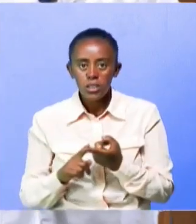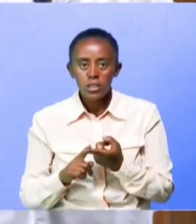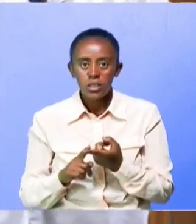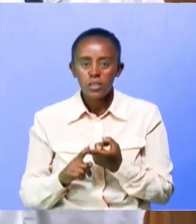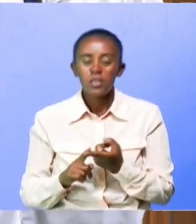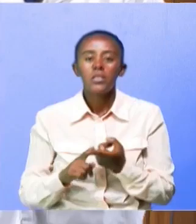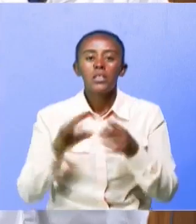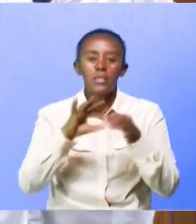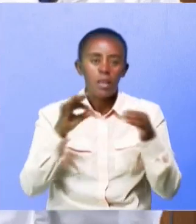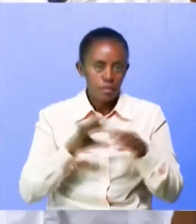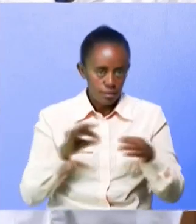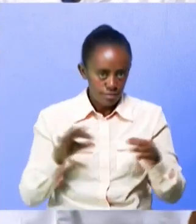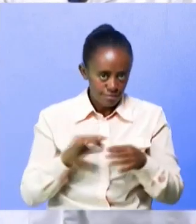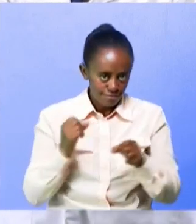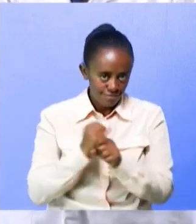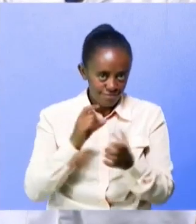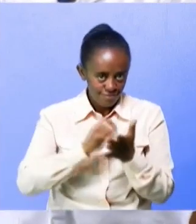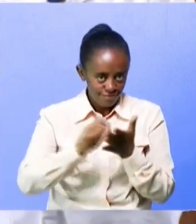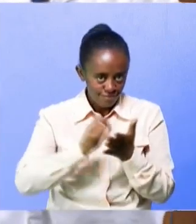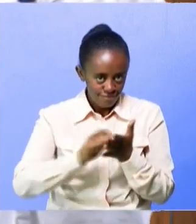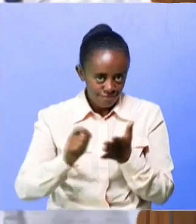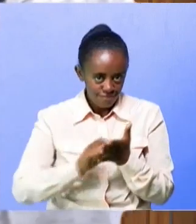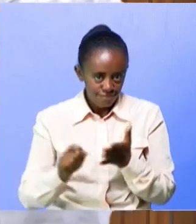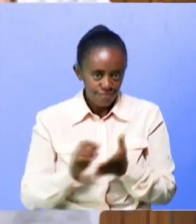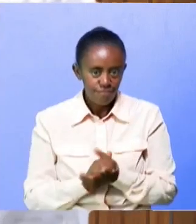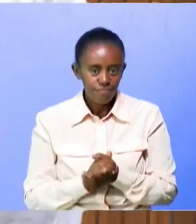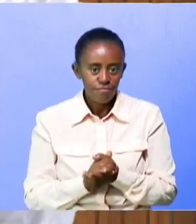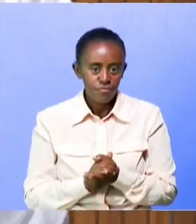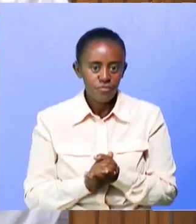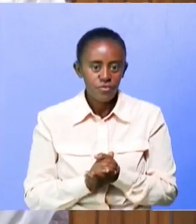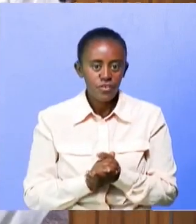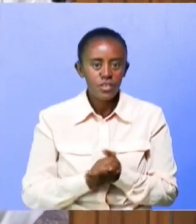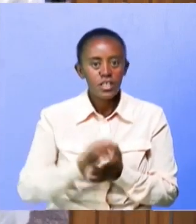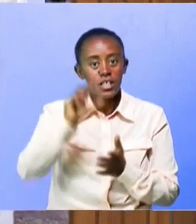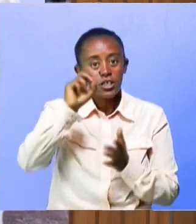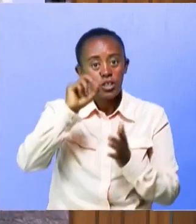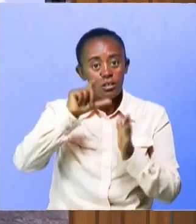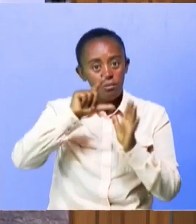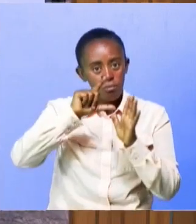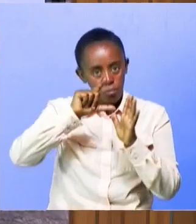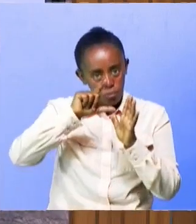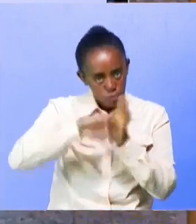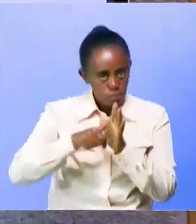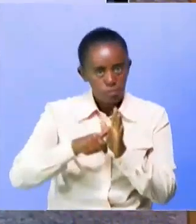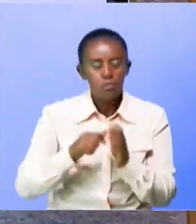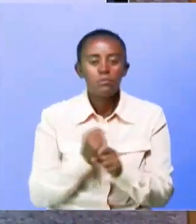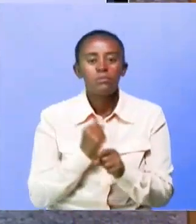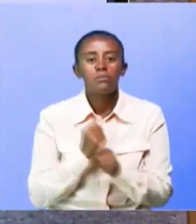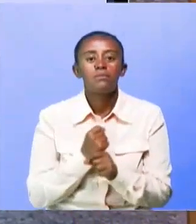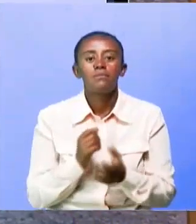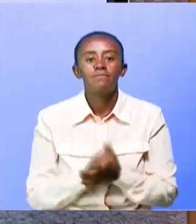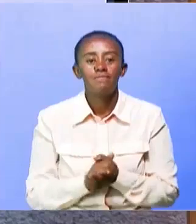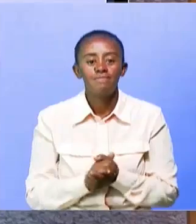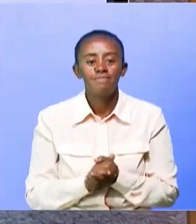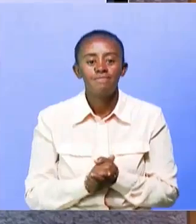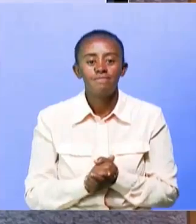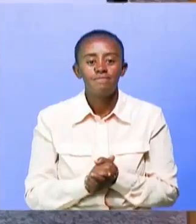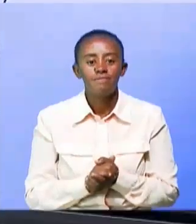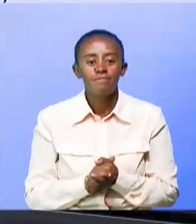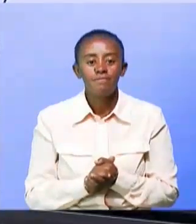make sentences. Take 30 seconds and you're welcome to do it. Good.